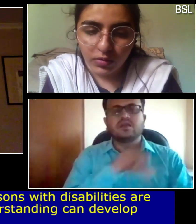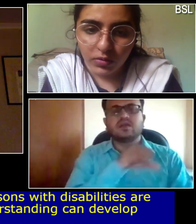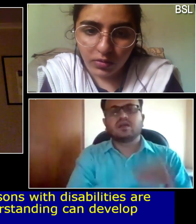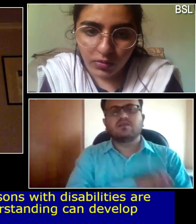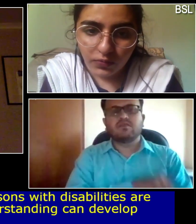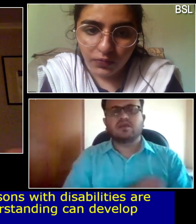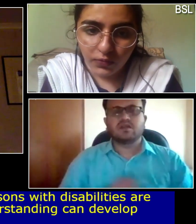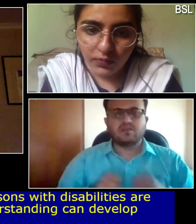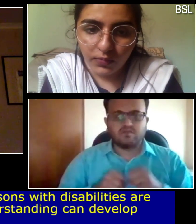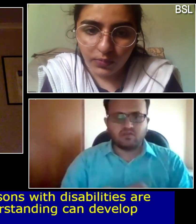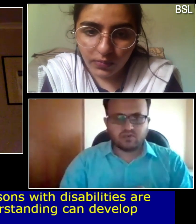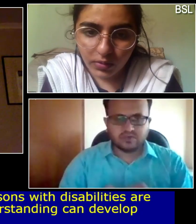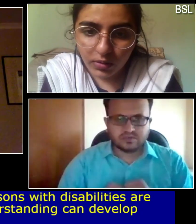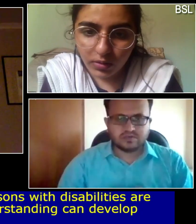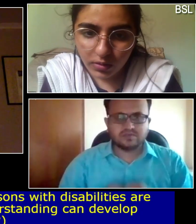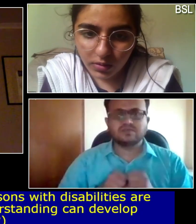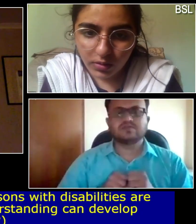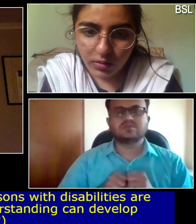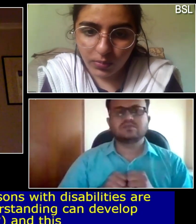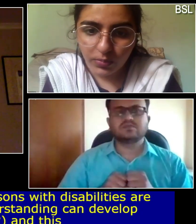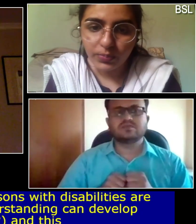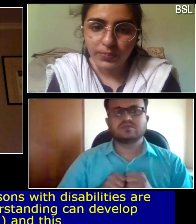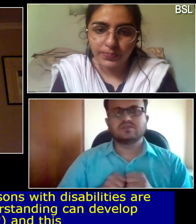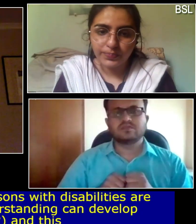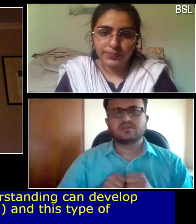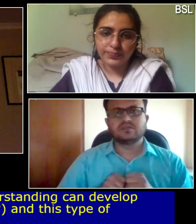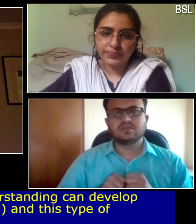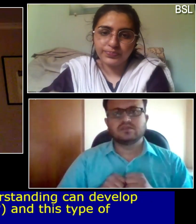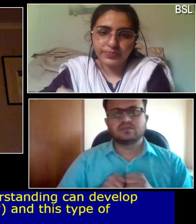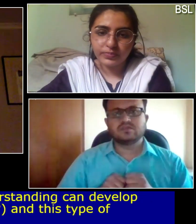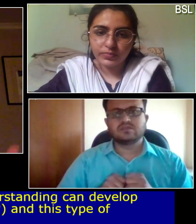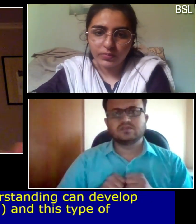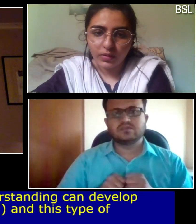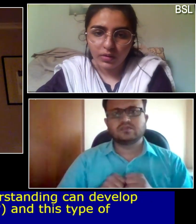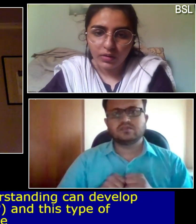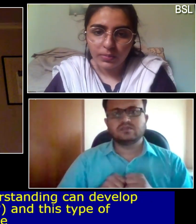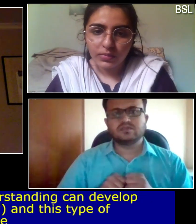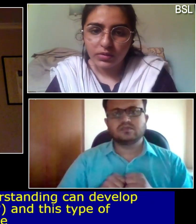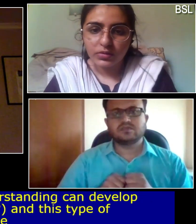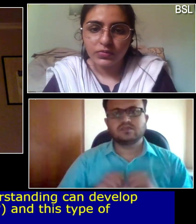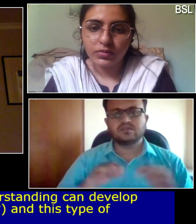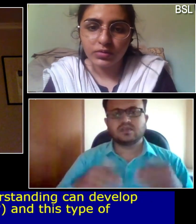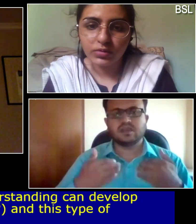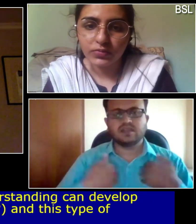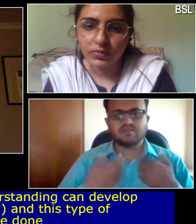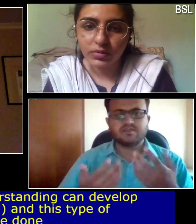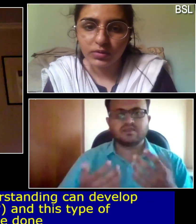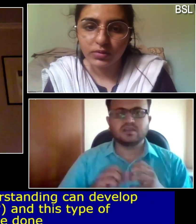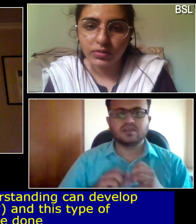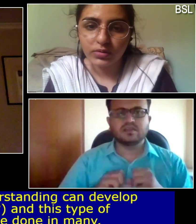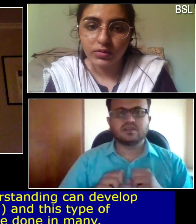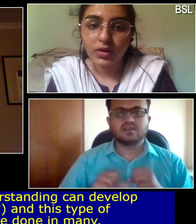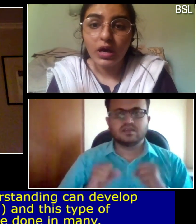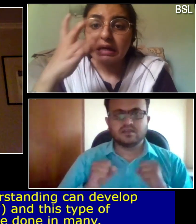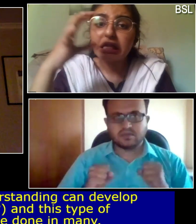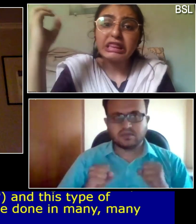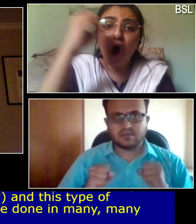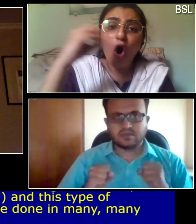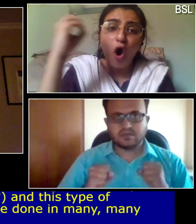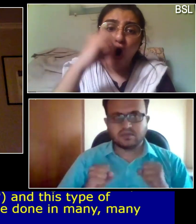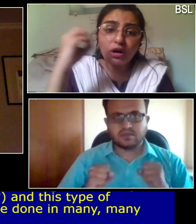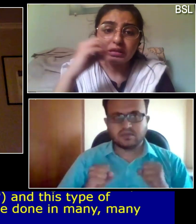type of approach, what I've just outlined, can be done in many, many organizations. Some of